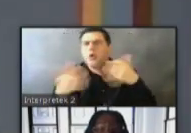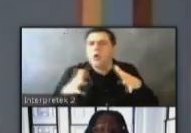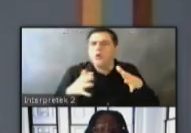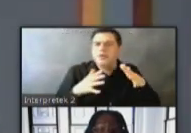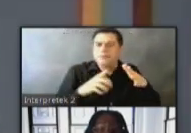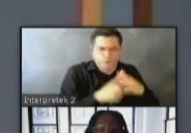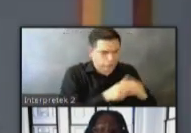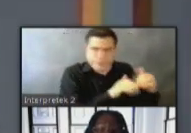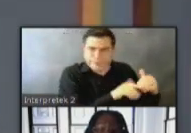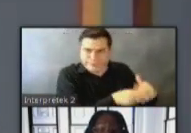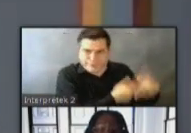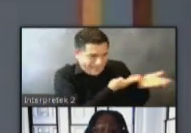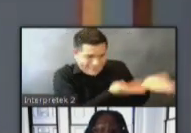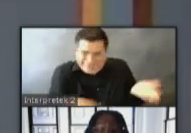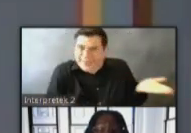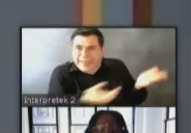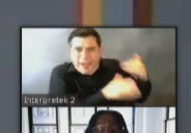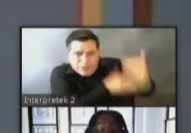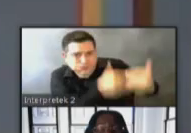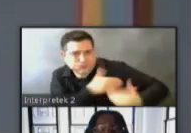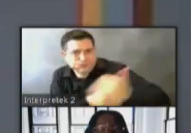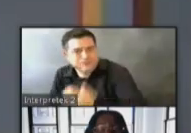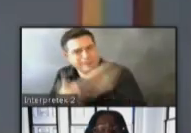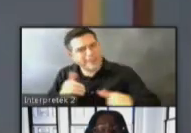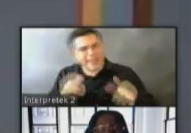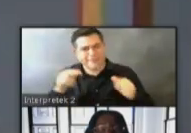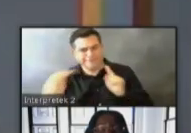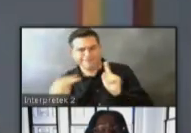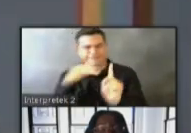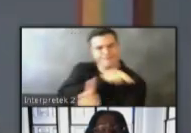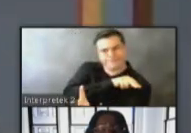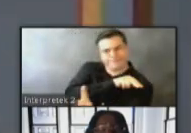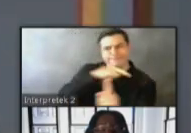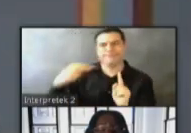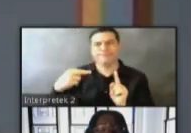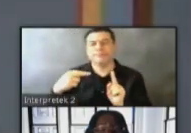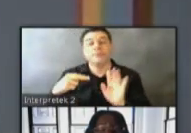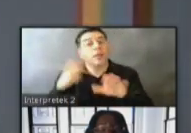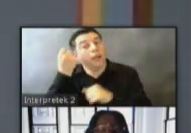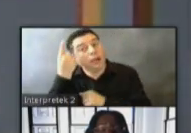forward. Not everything they recommend is good, is something that's going to work in our community.